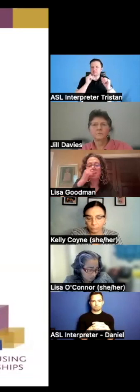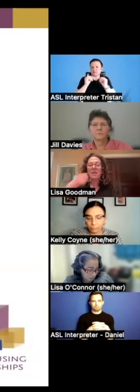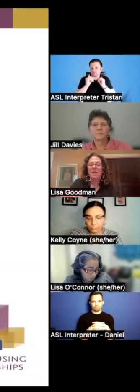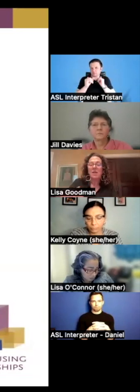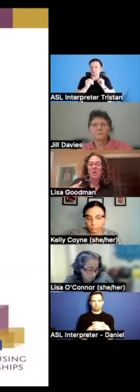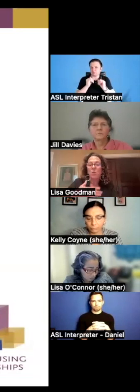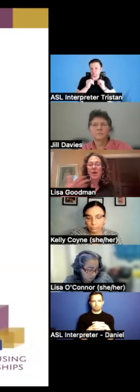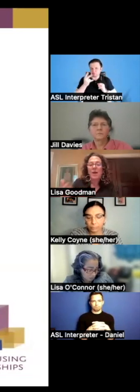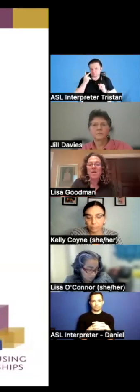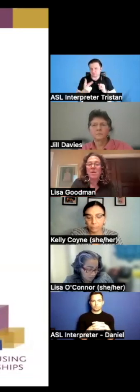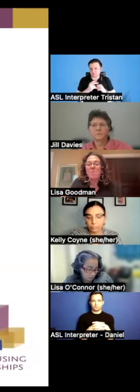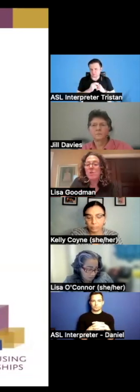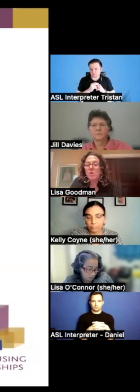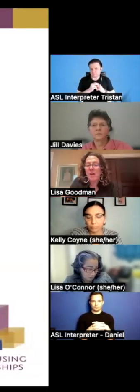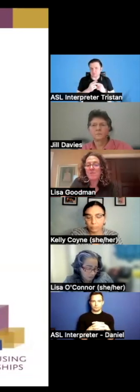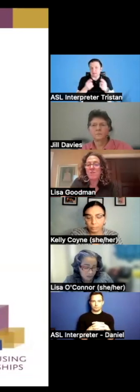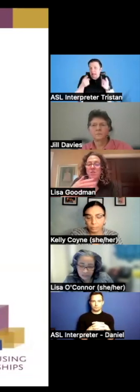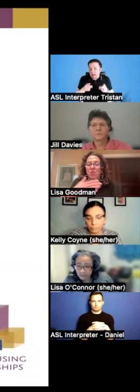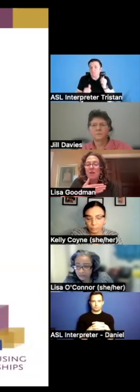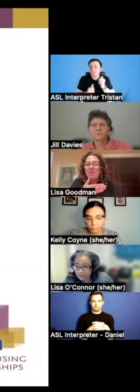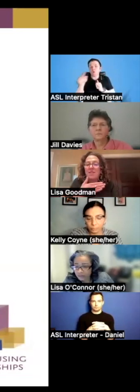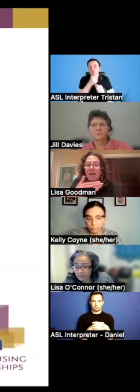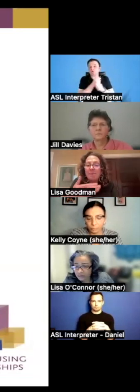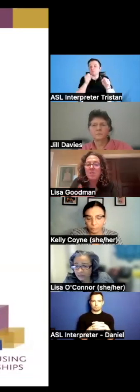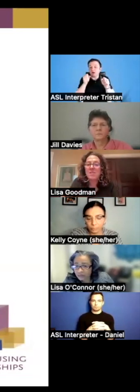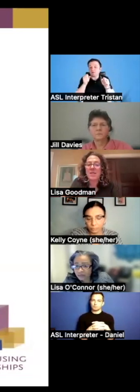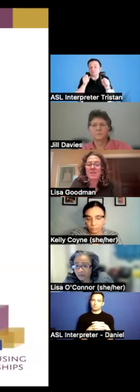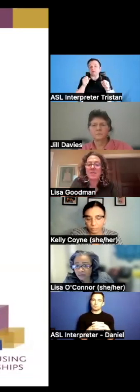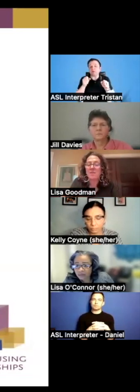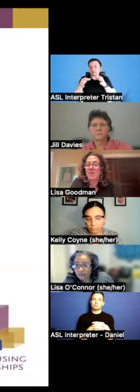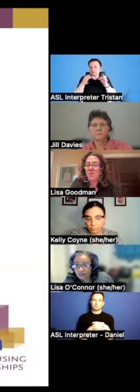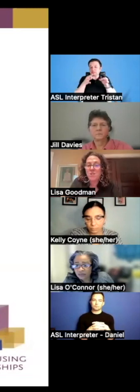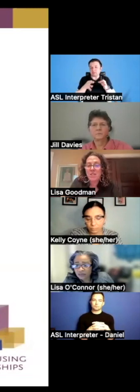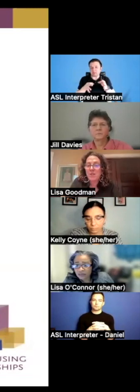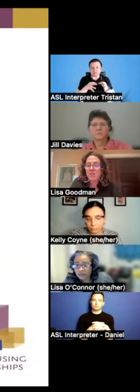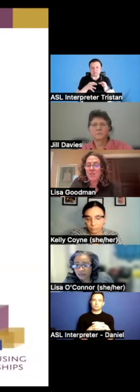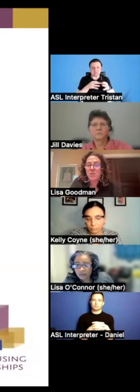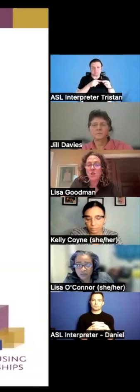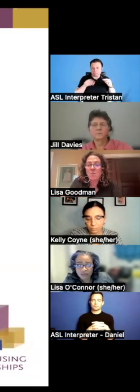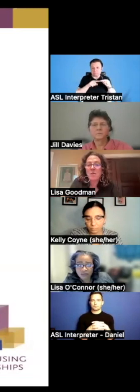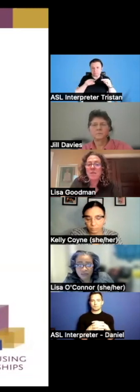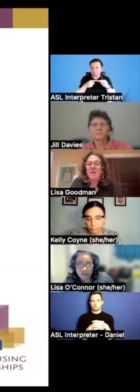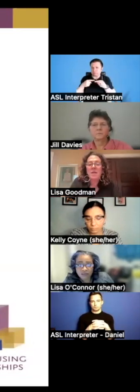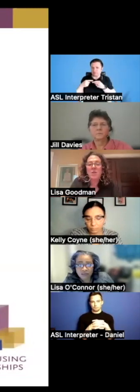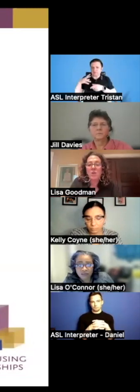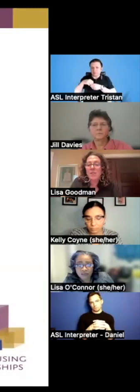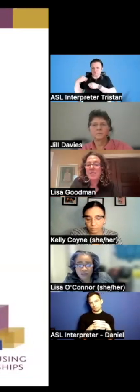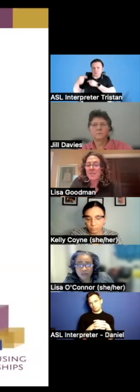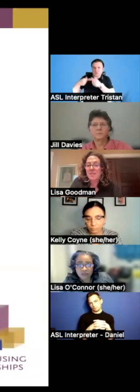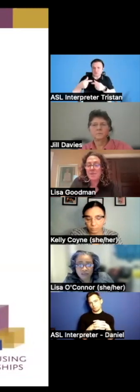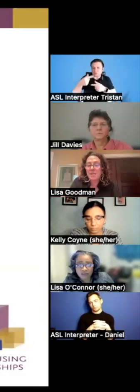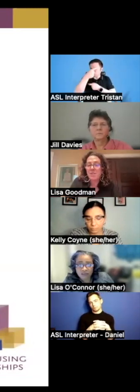did, where most survivors described this damaging cycle of intergenerational trauma and